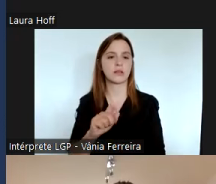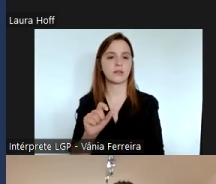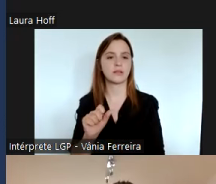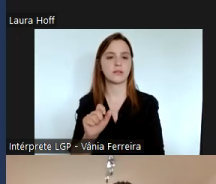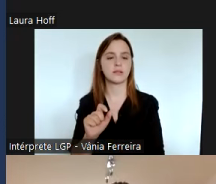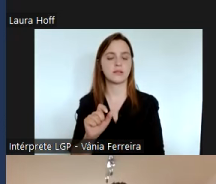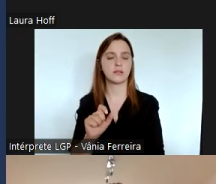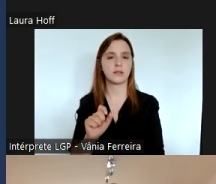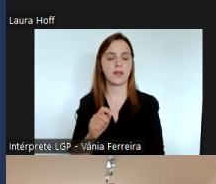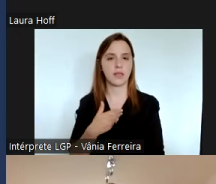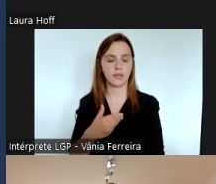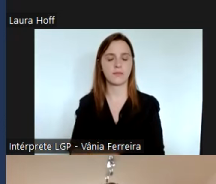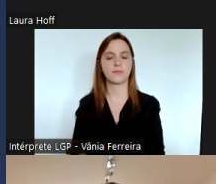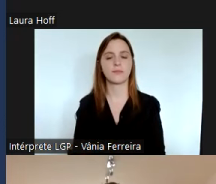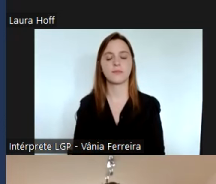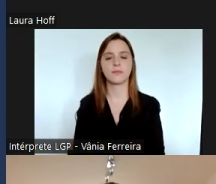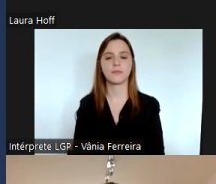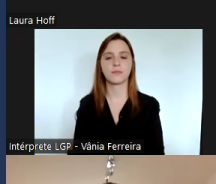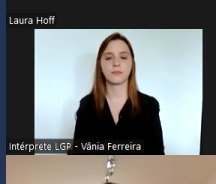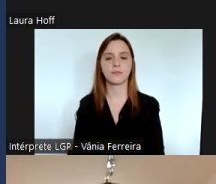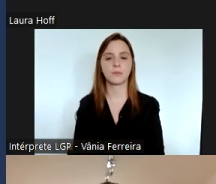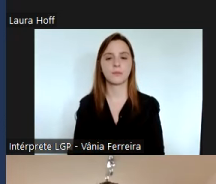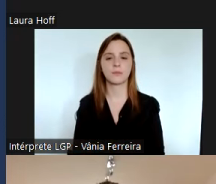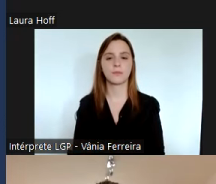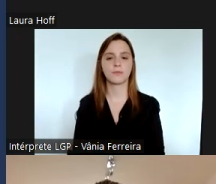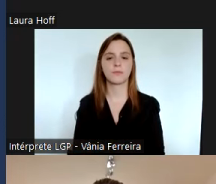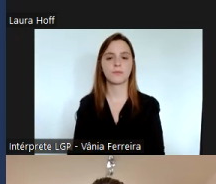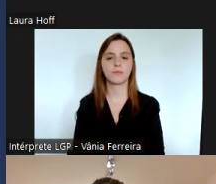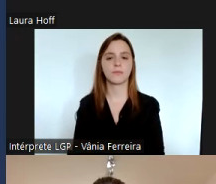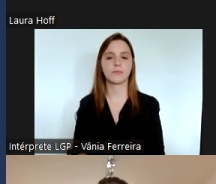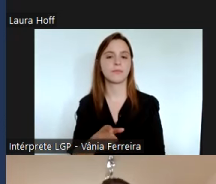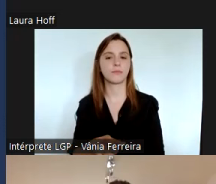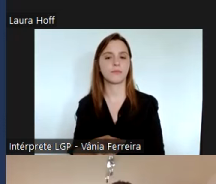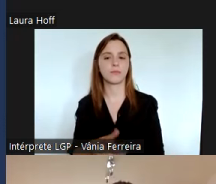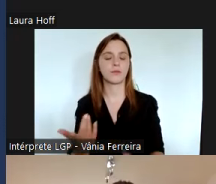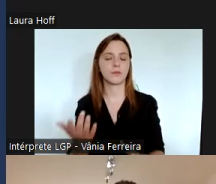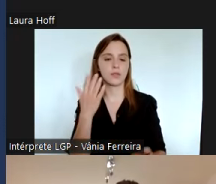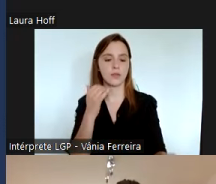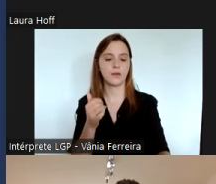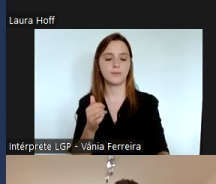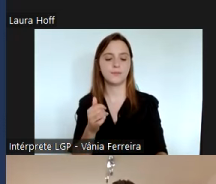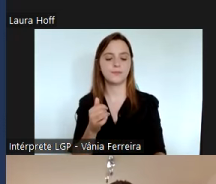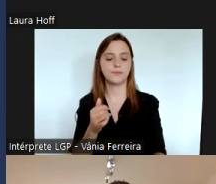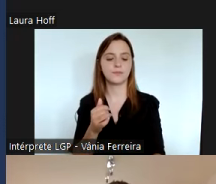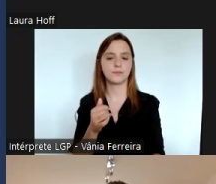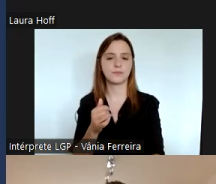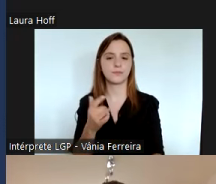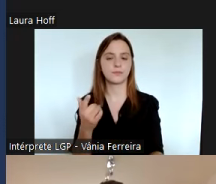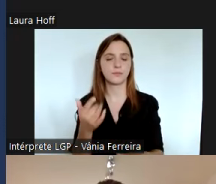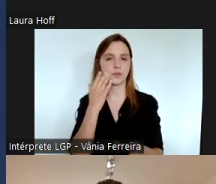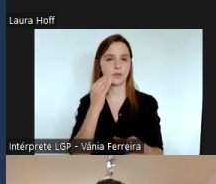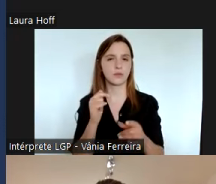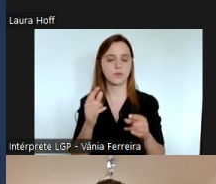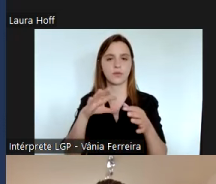this conference, I tried to recall our past year in my mind. Standing up for democratic values was